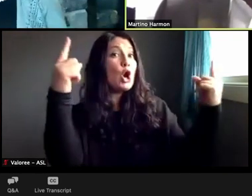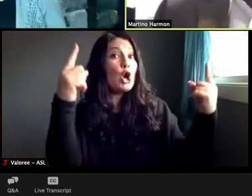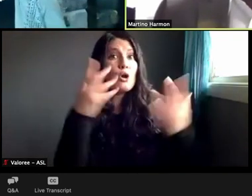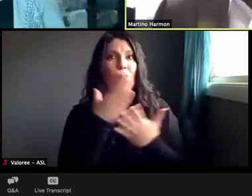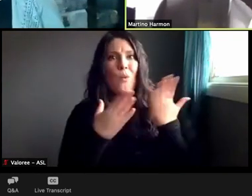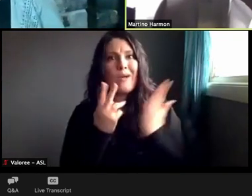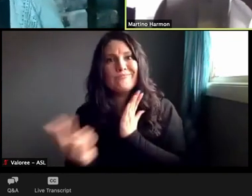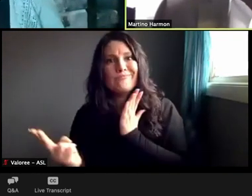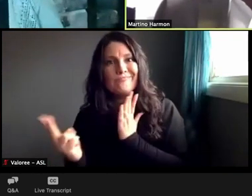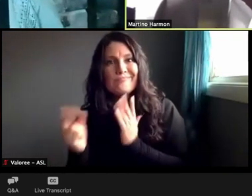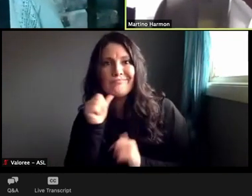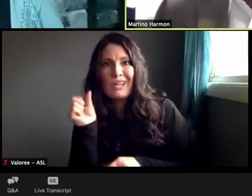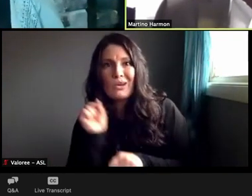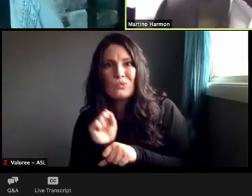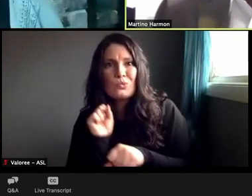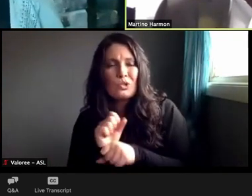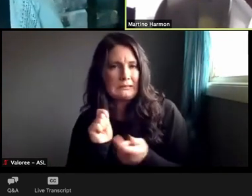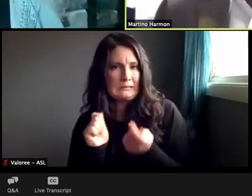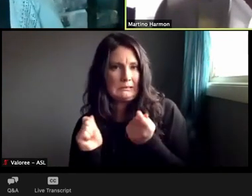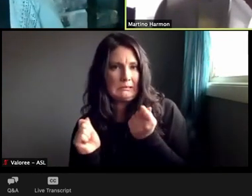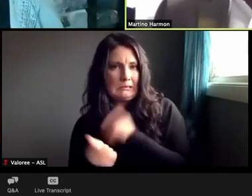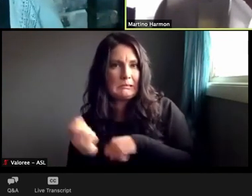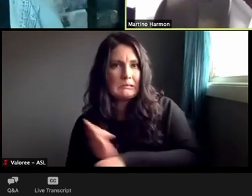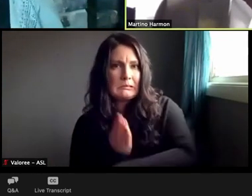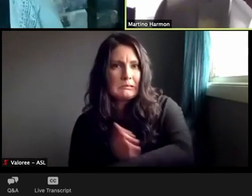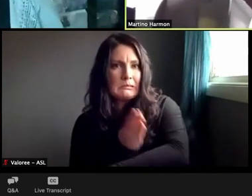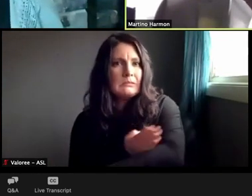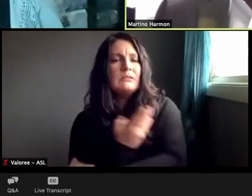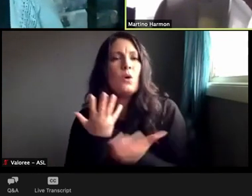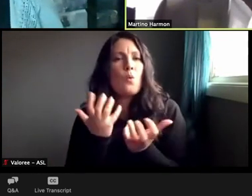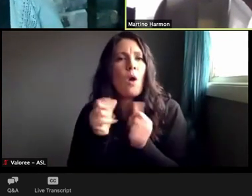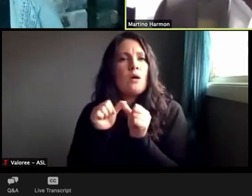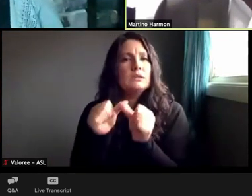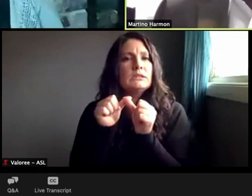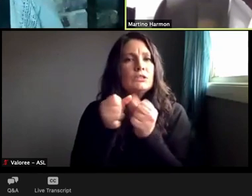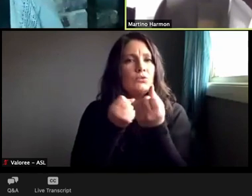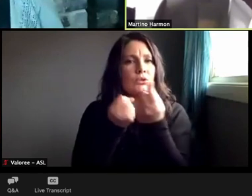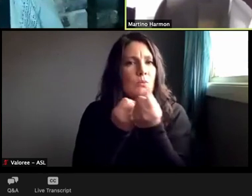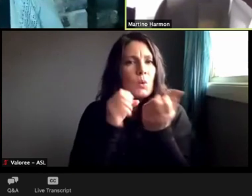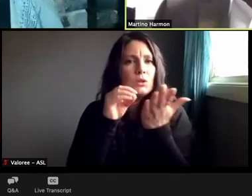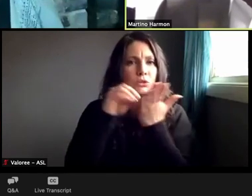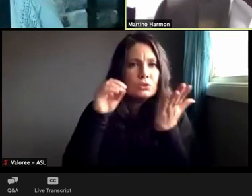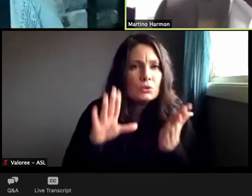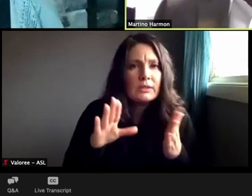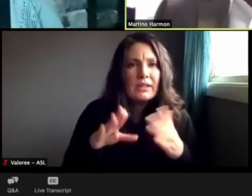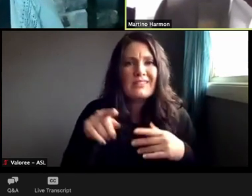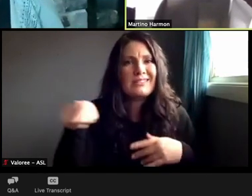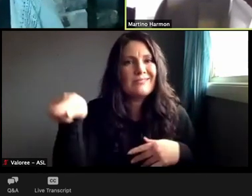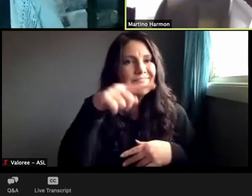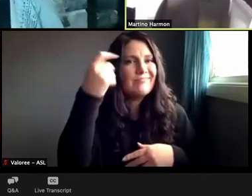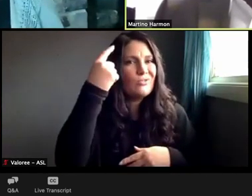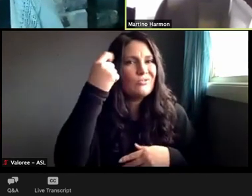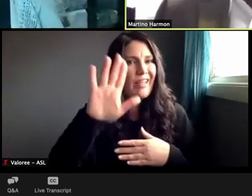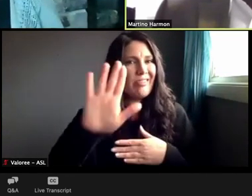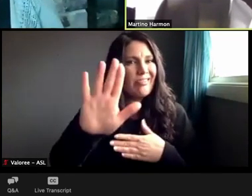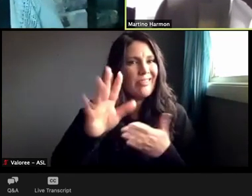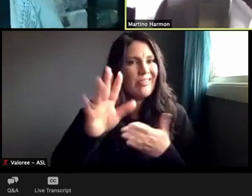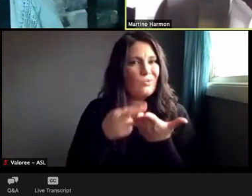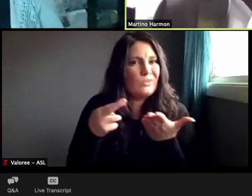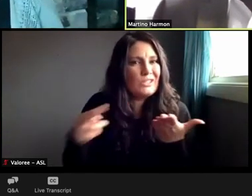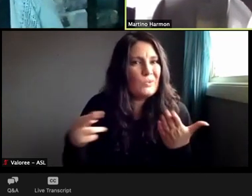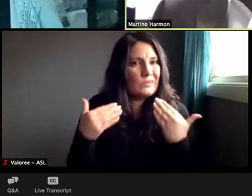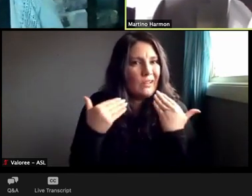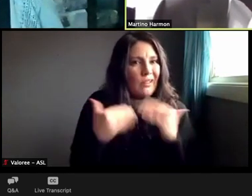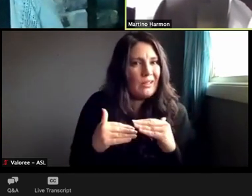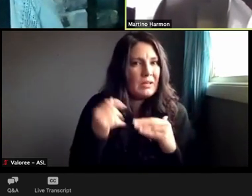we can do to continue supporting our students given resource limitations. You may remember that in May,